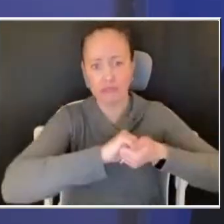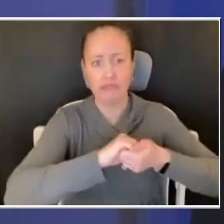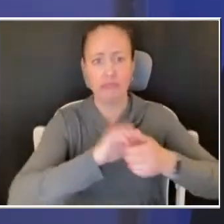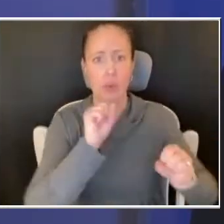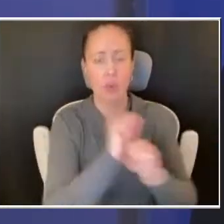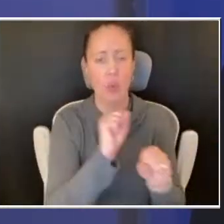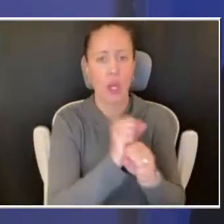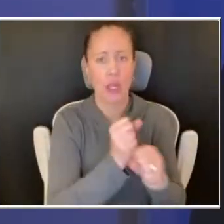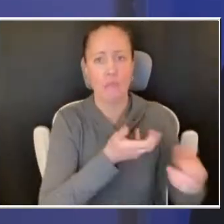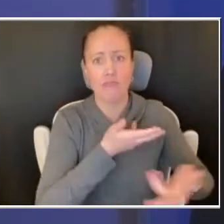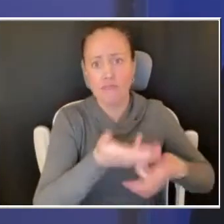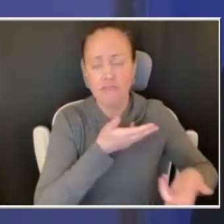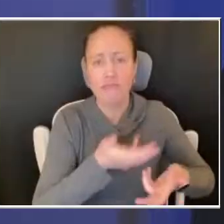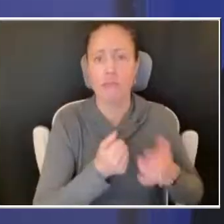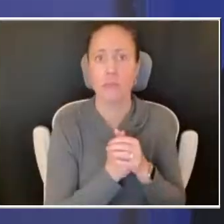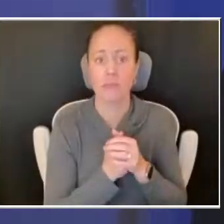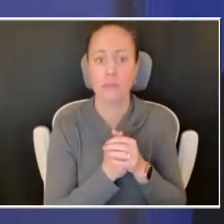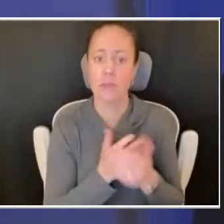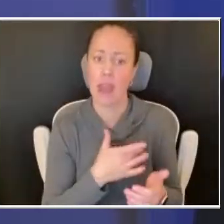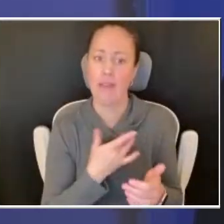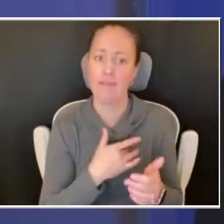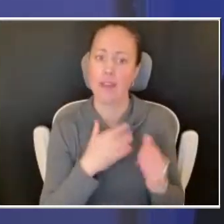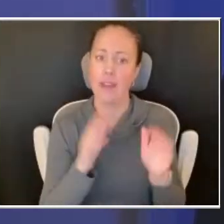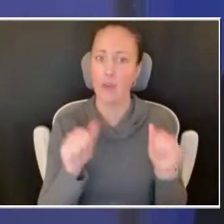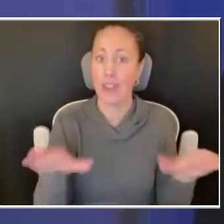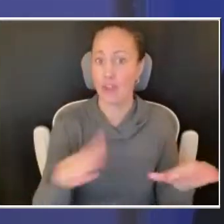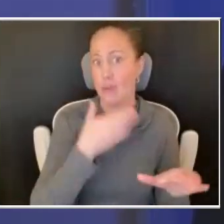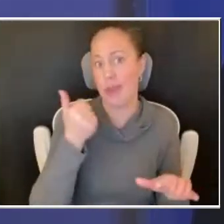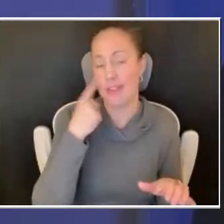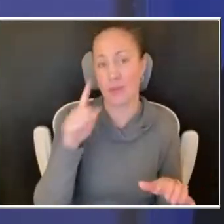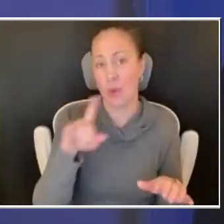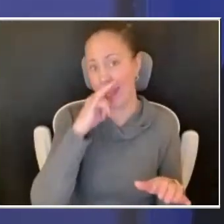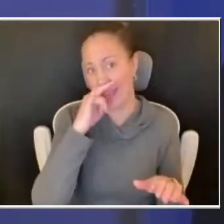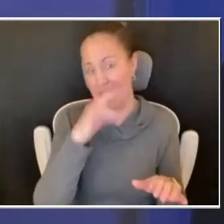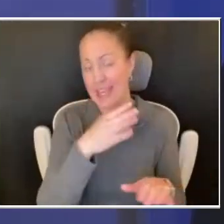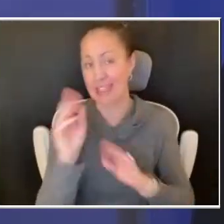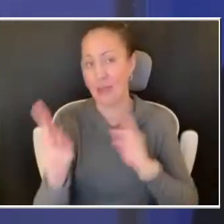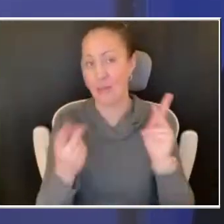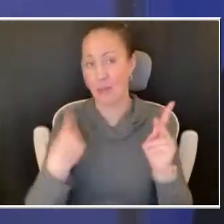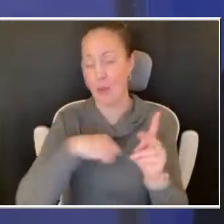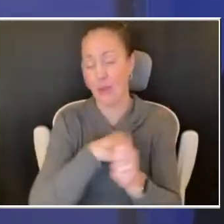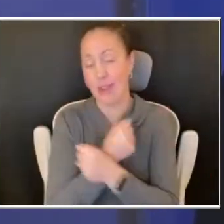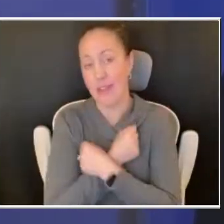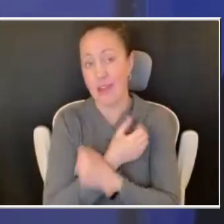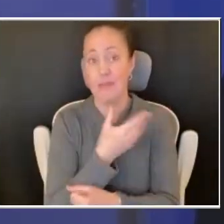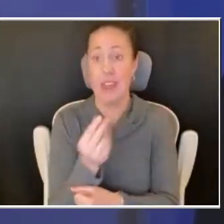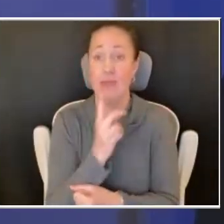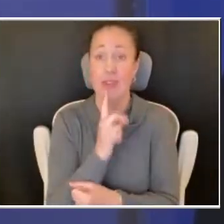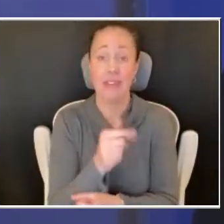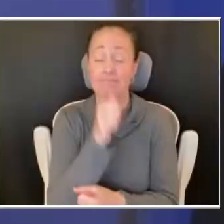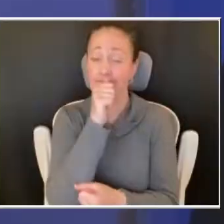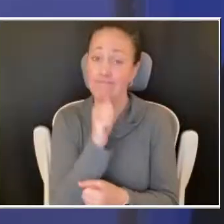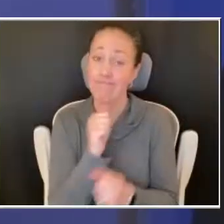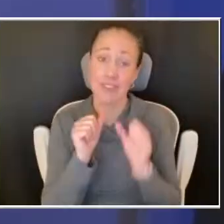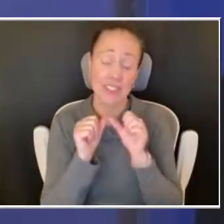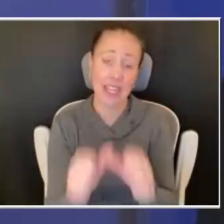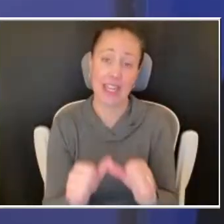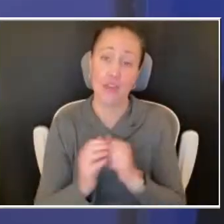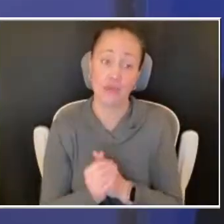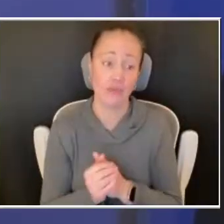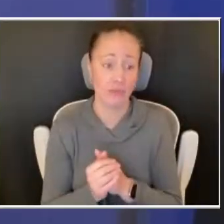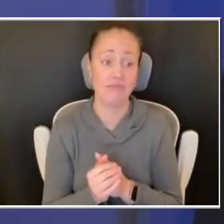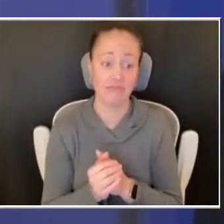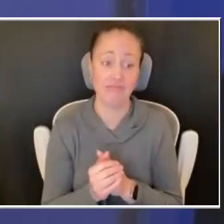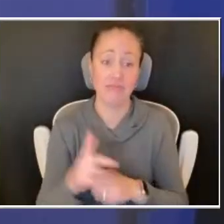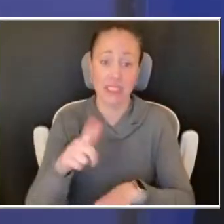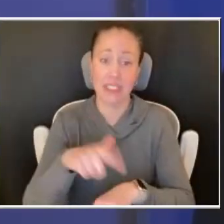that we can do best for our kids and the people that we love. And just hang in there. It's a long road sometimes,